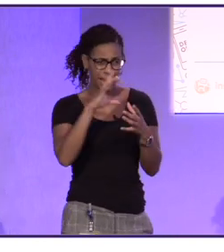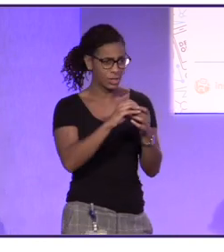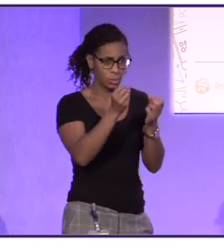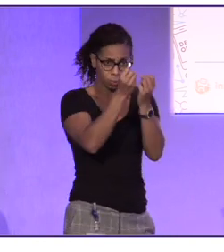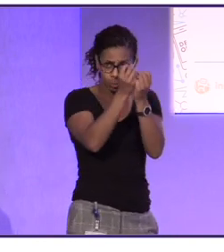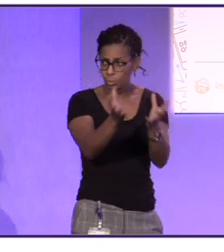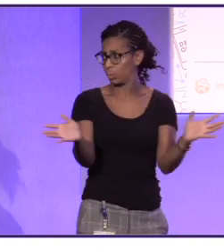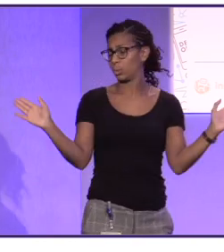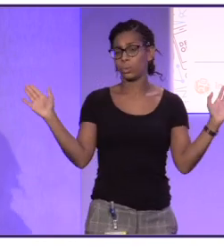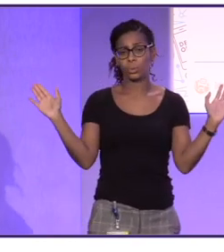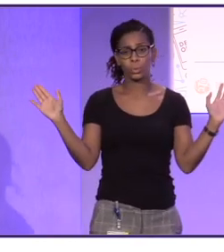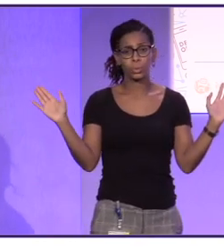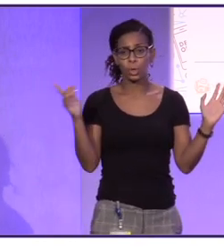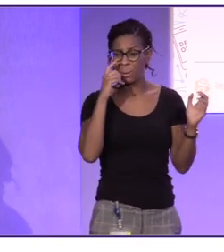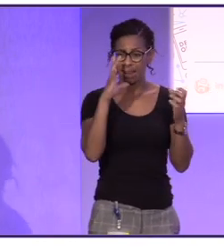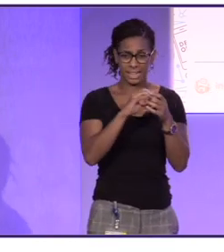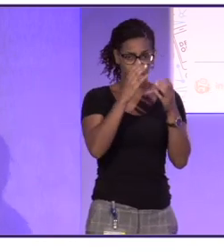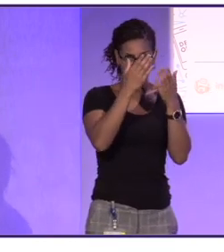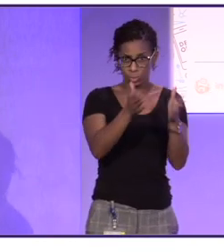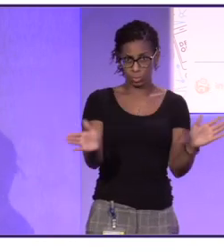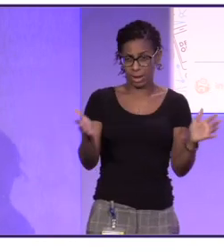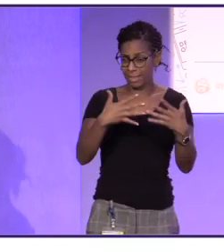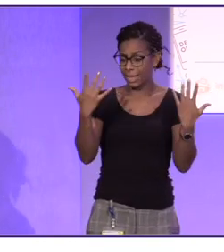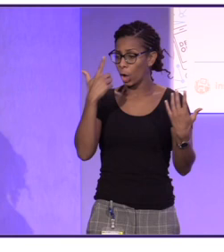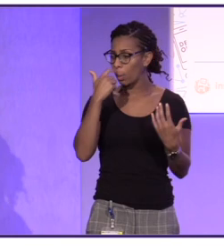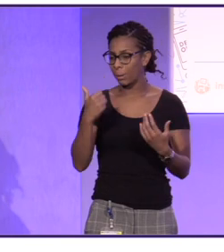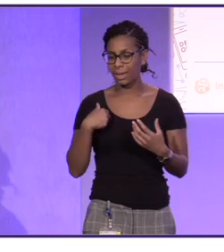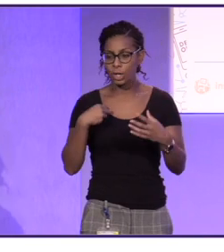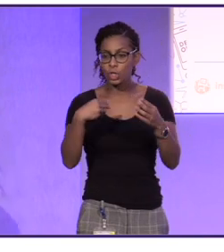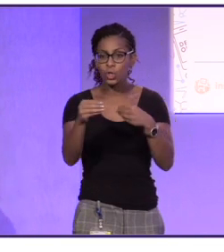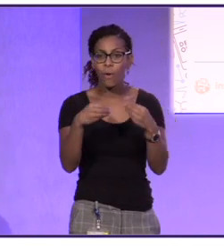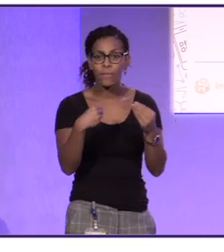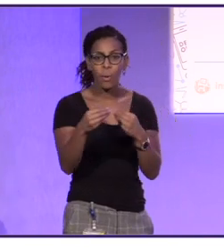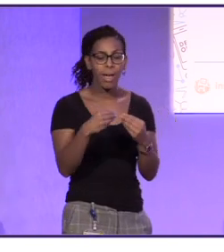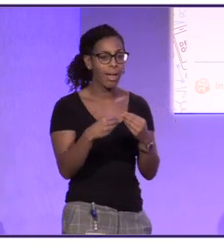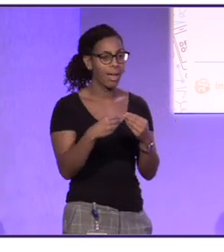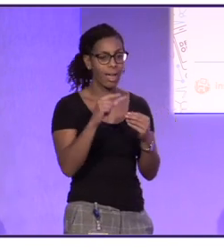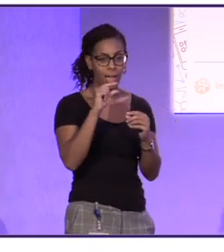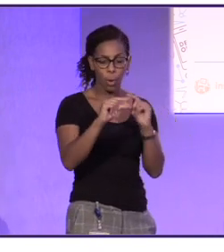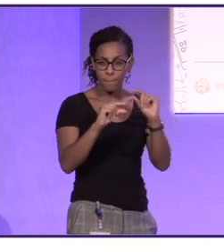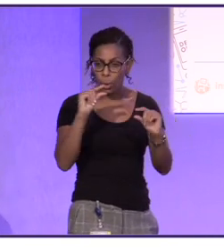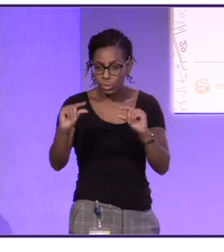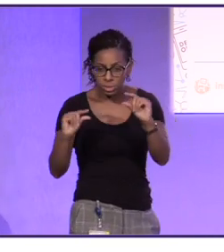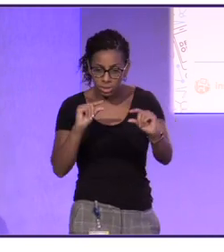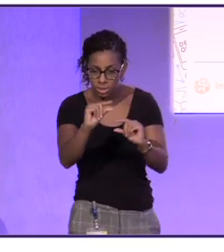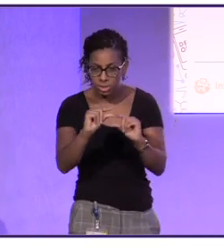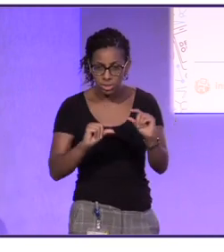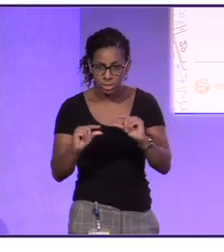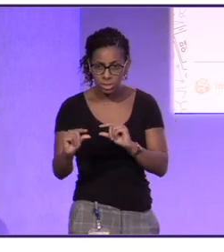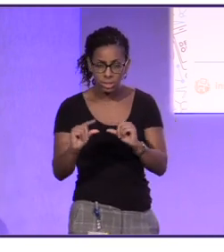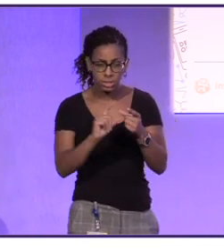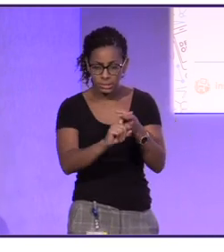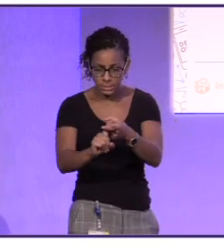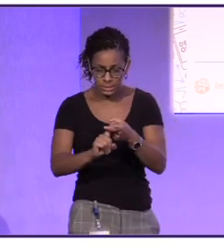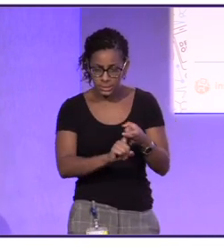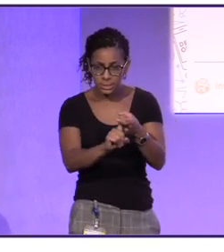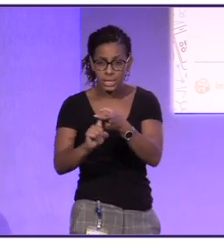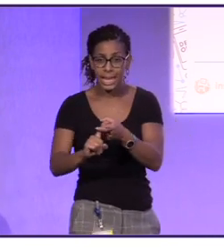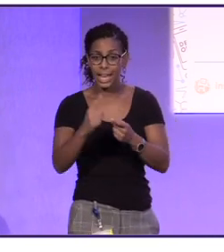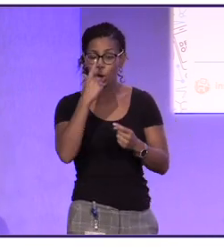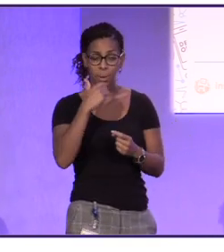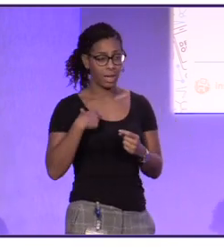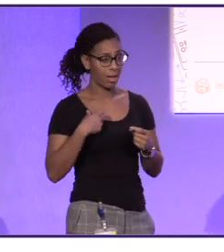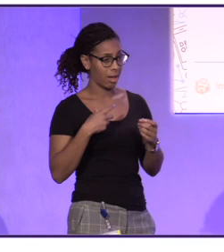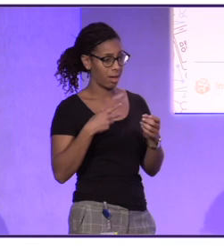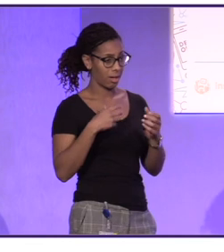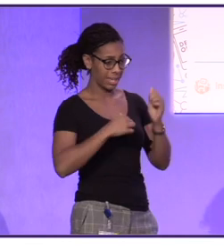for us are? It can be our software components that we traditionally think about. But it also can be our infrastructure. It